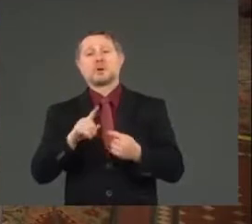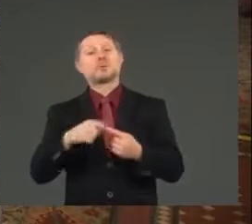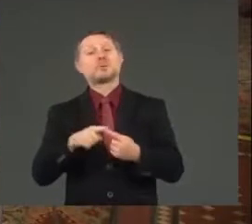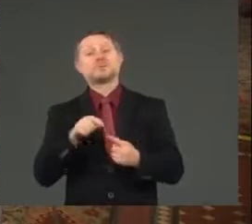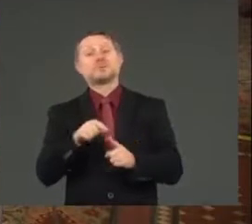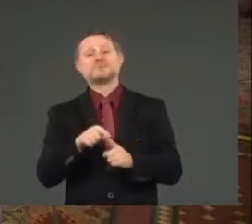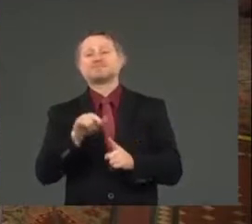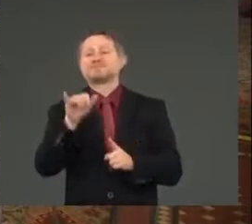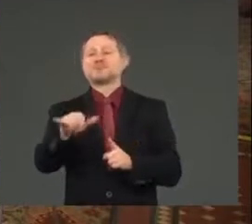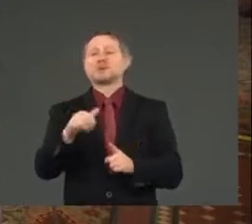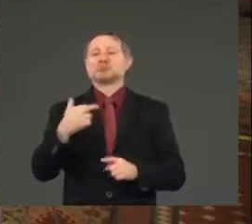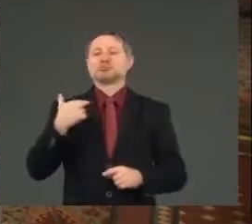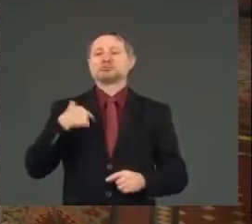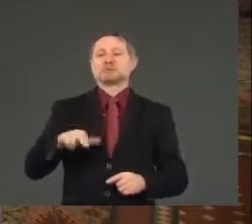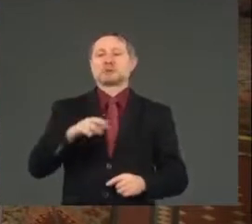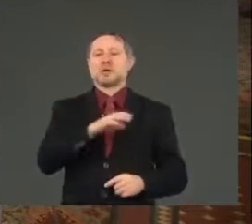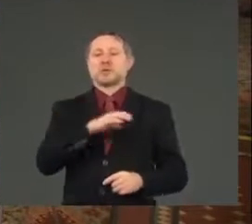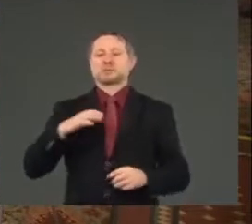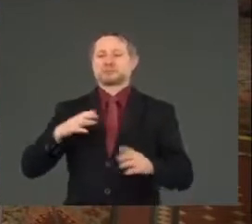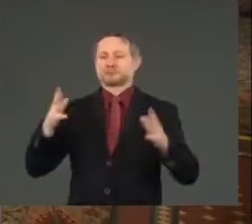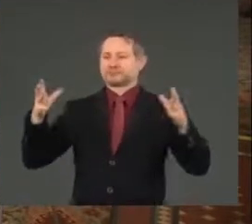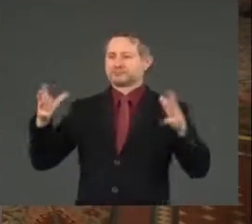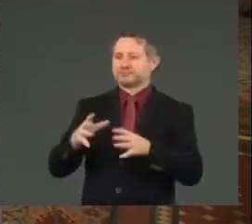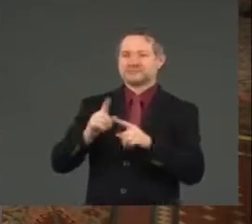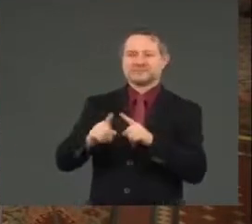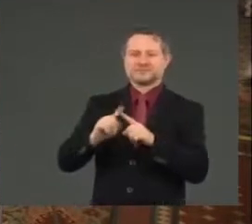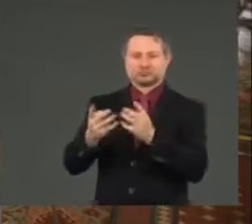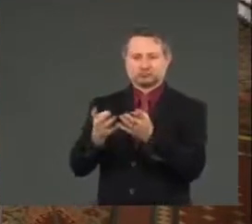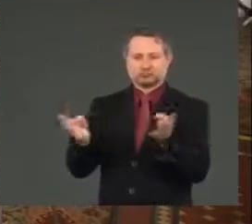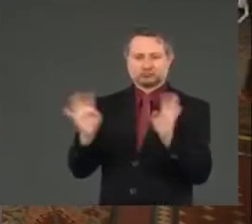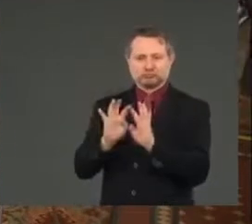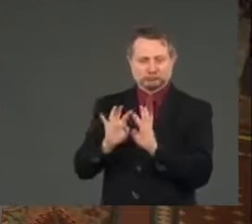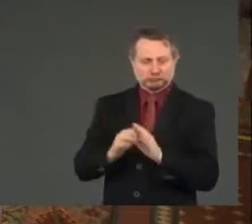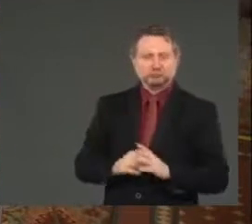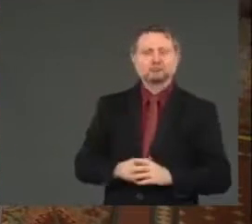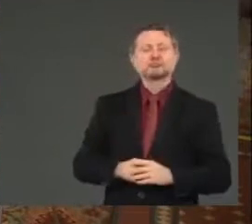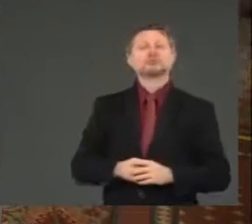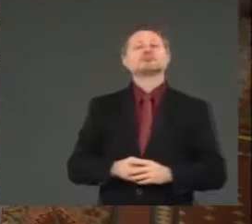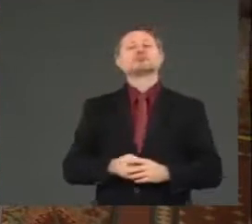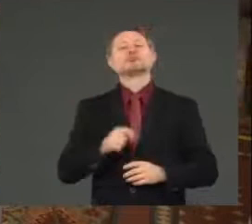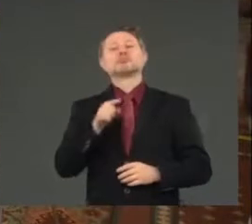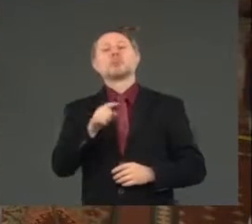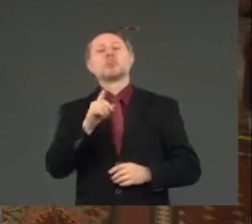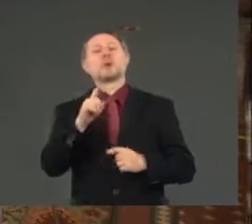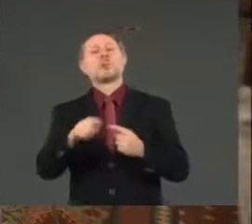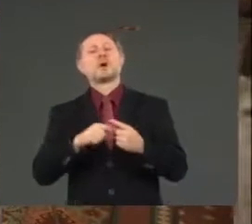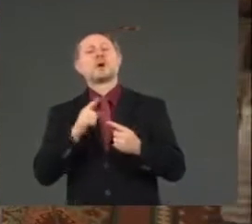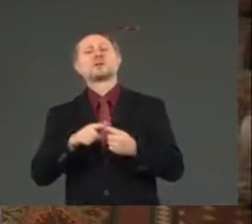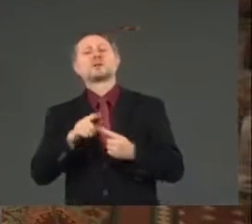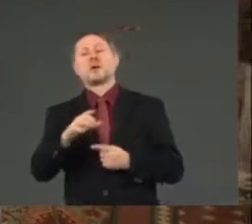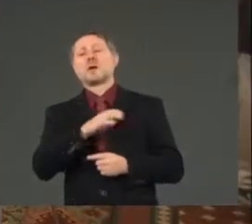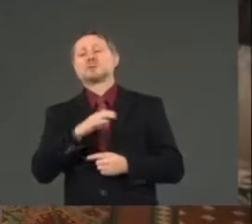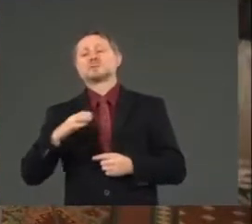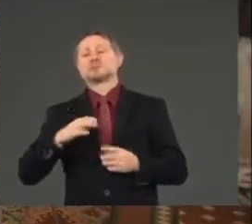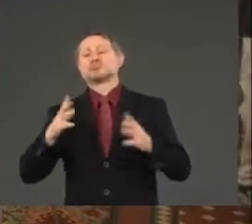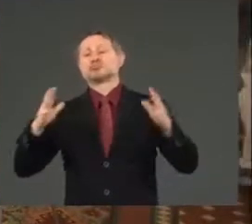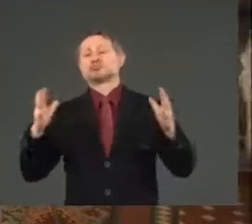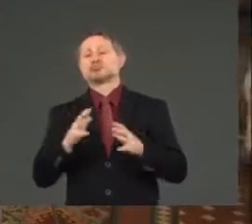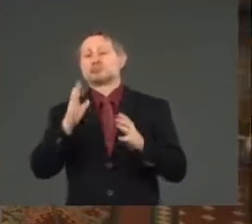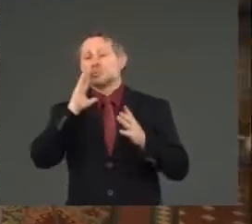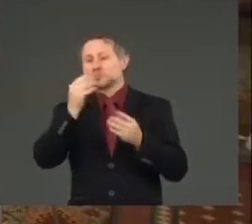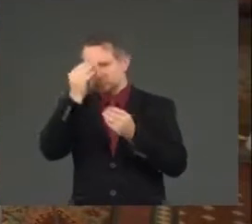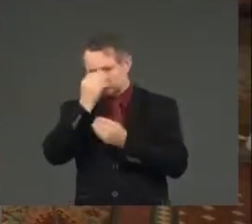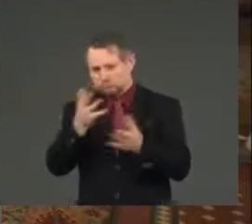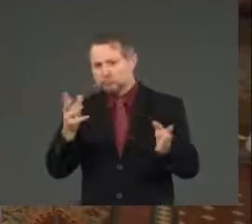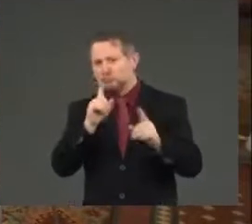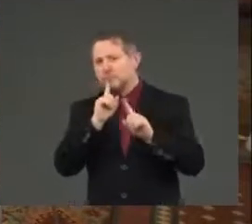seems to be my favorite topic these days. When does the council report back to you? The